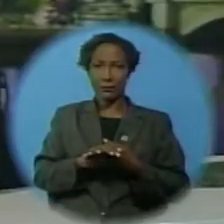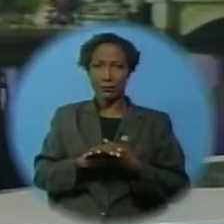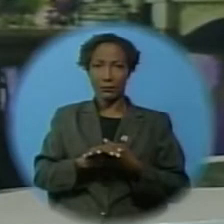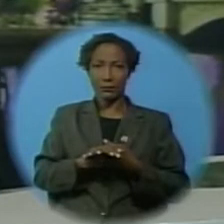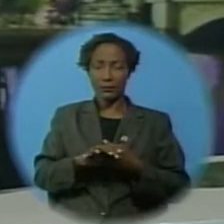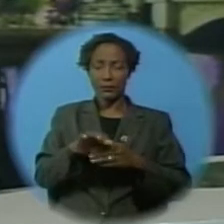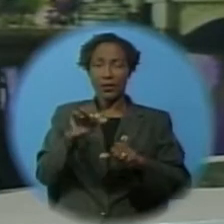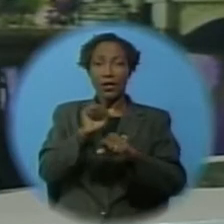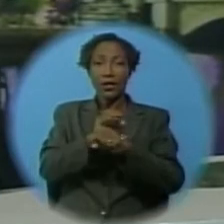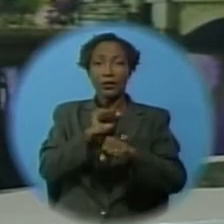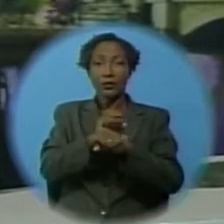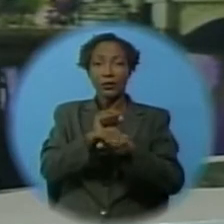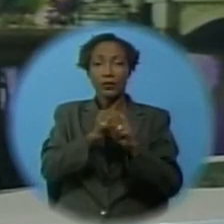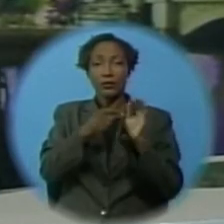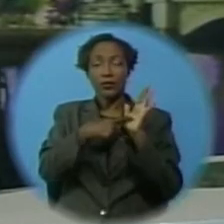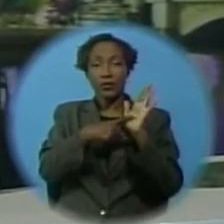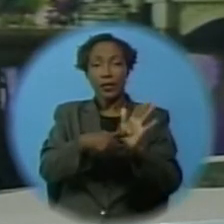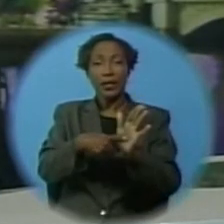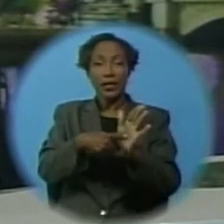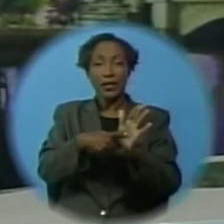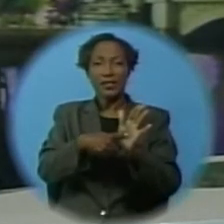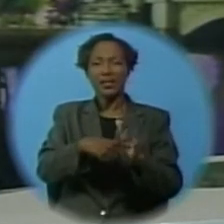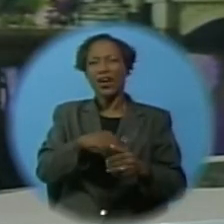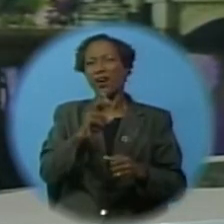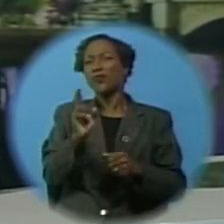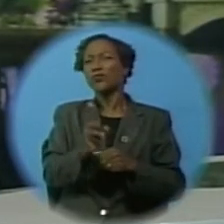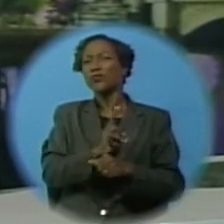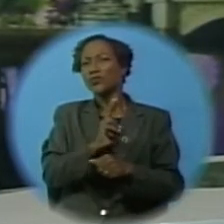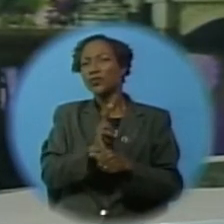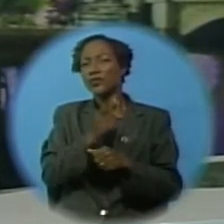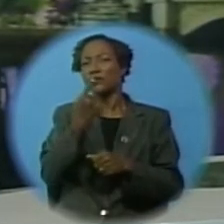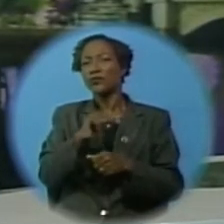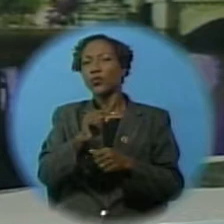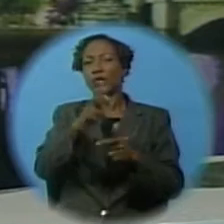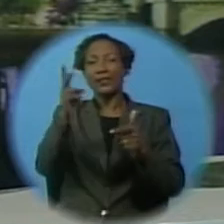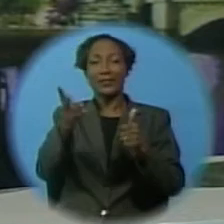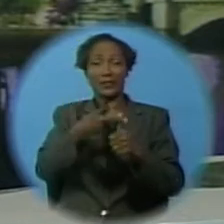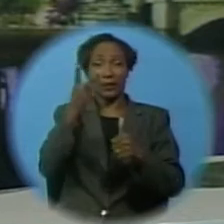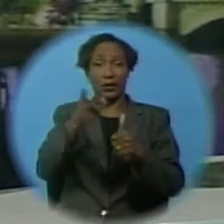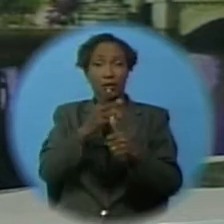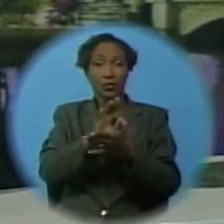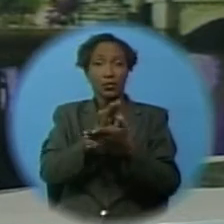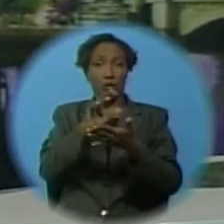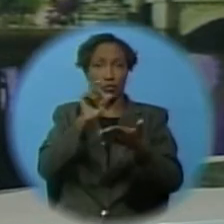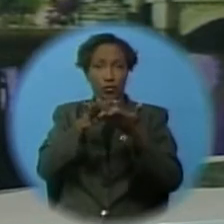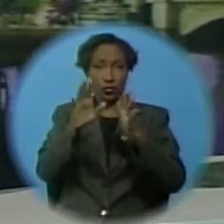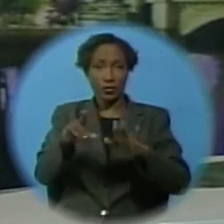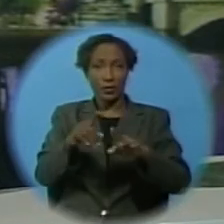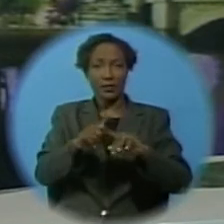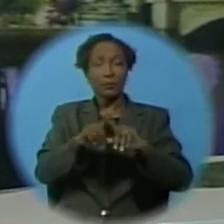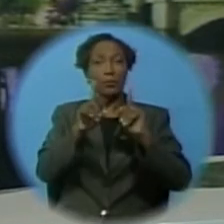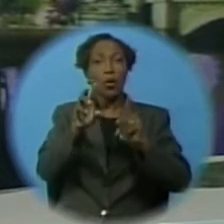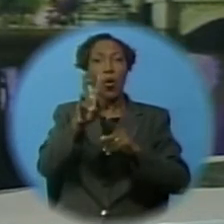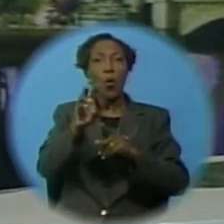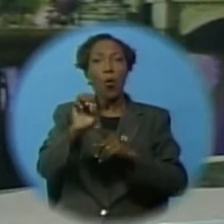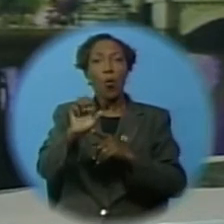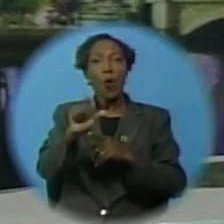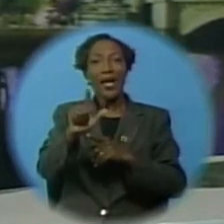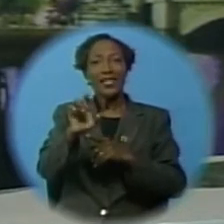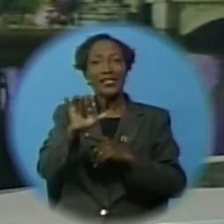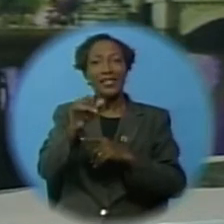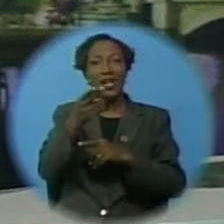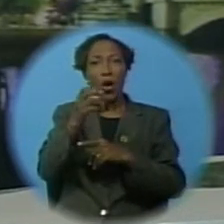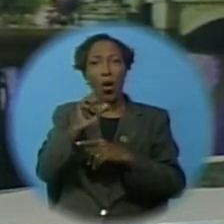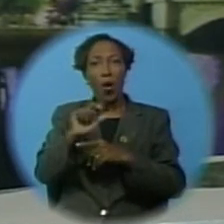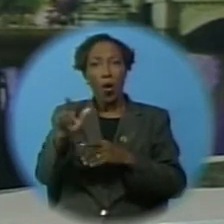News. Career showcases are usually geared towards secondary school students. However, the Wesley Hall School hosted its